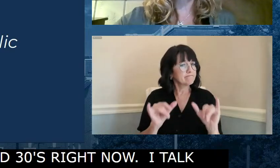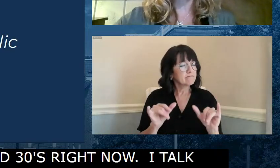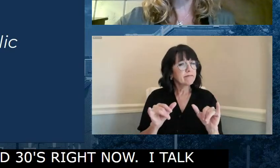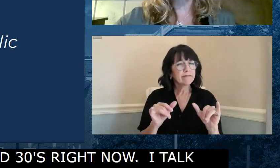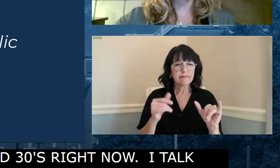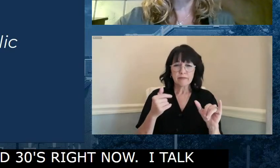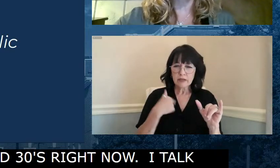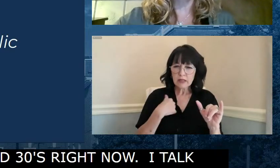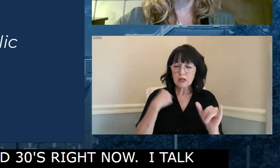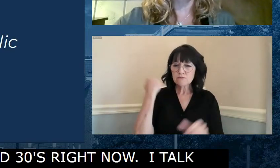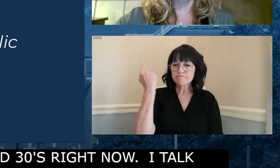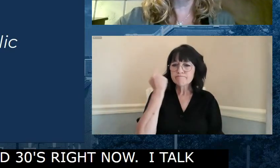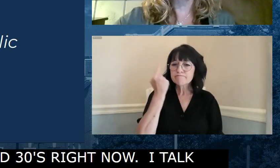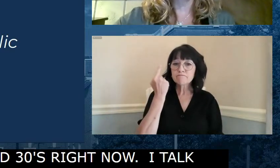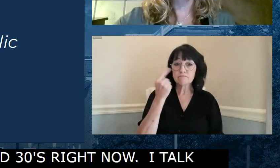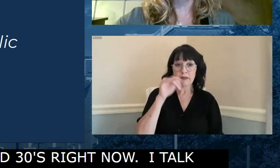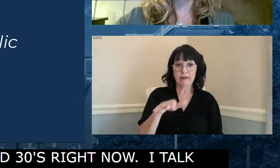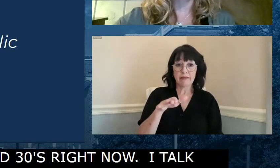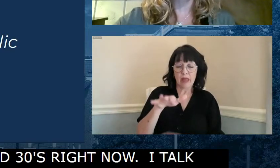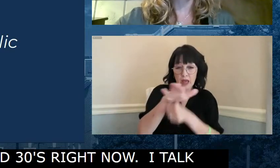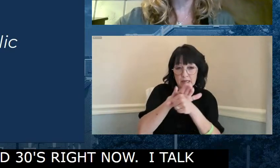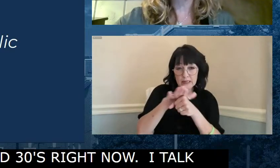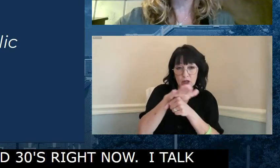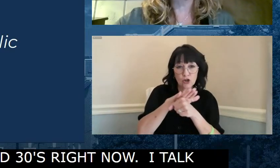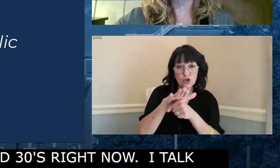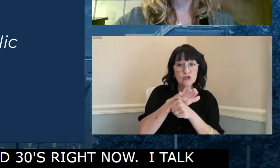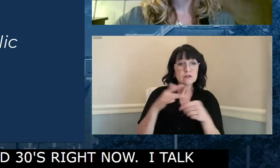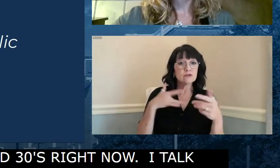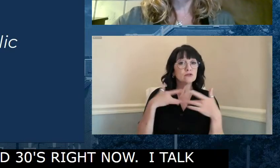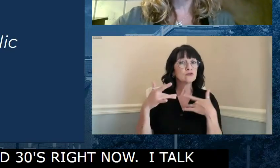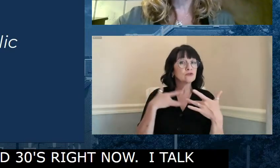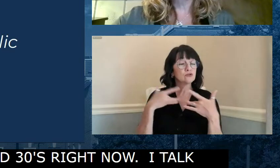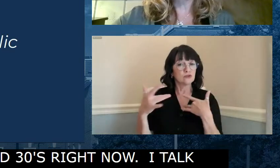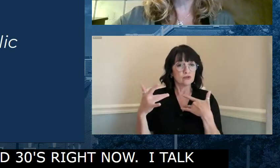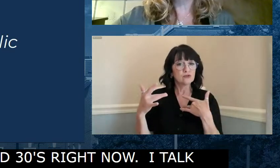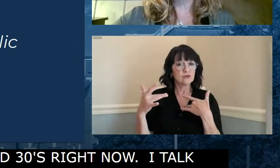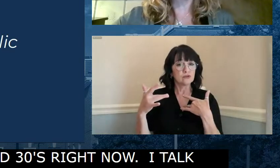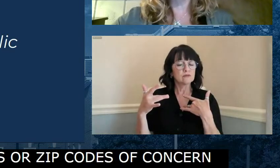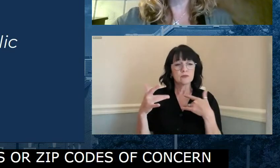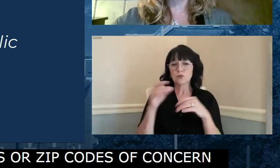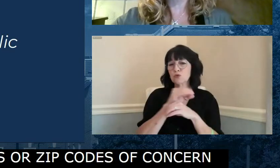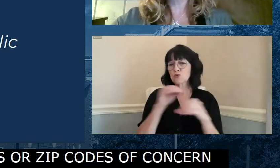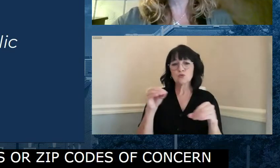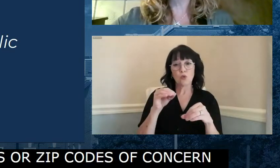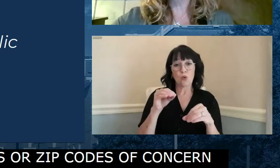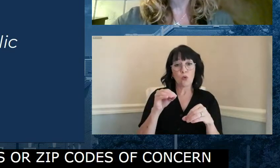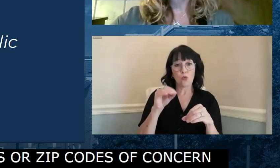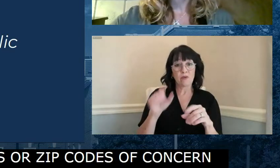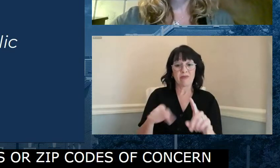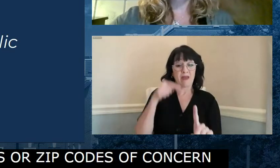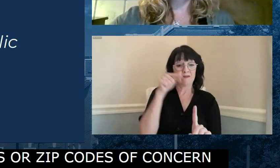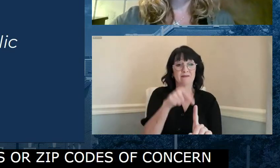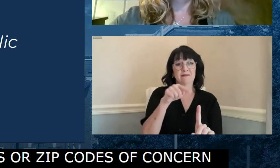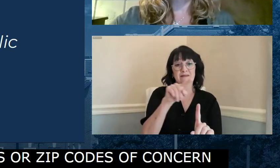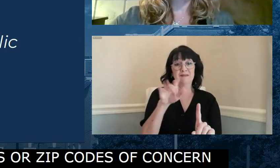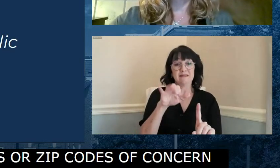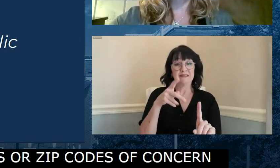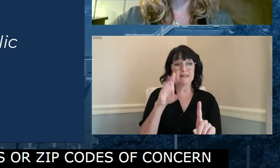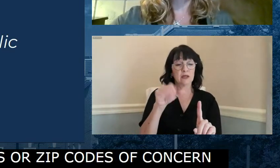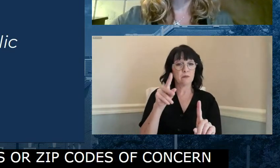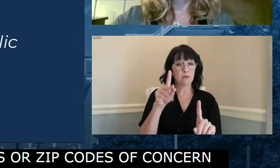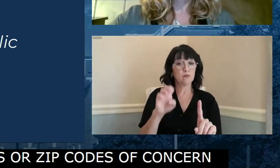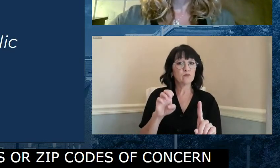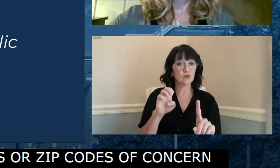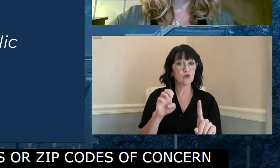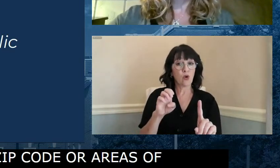of concern? And again, we have no identified zip codes or areas of concern in the past week,